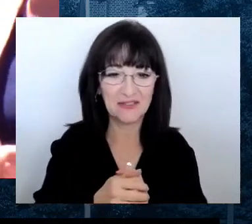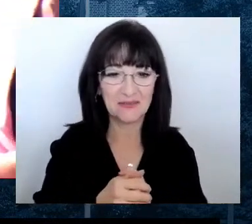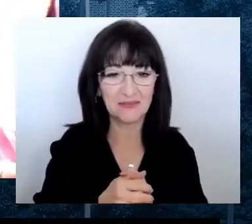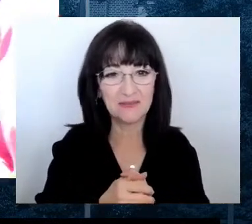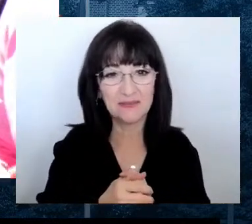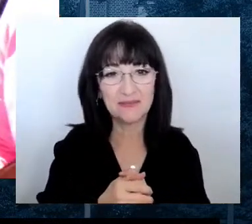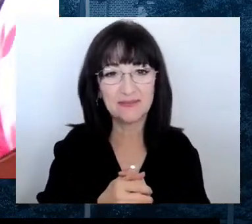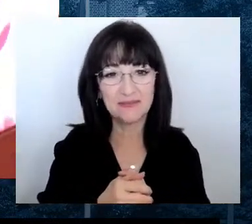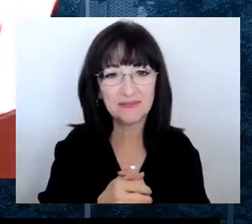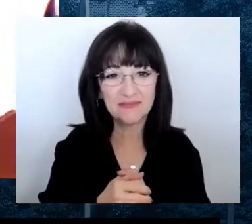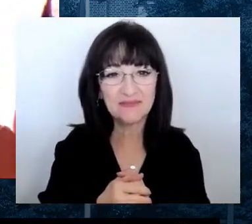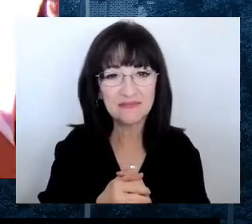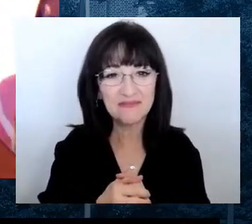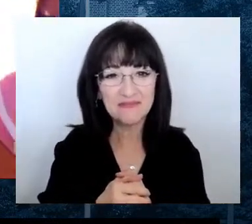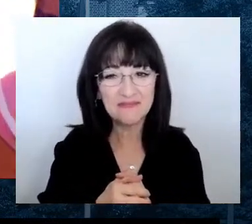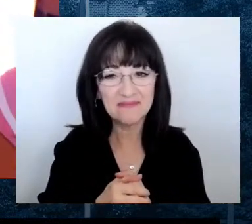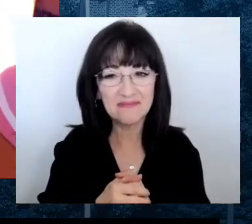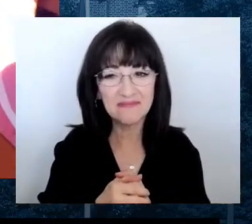Need some cheers.